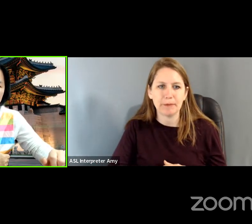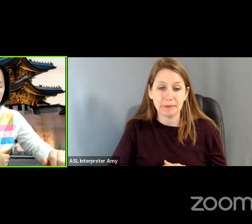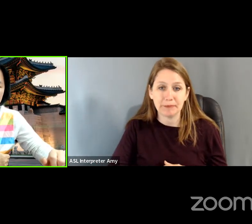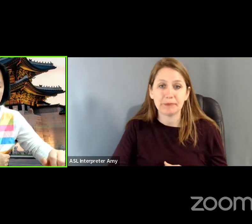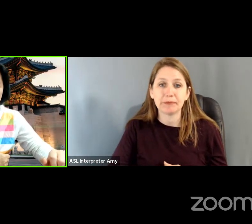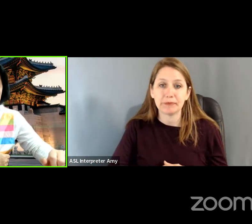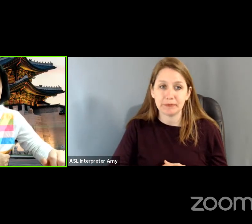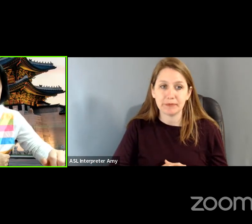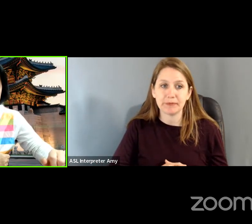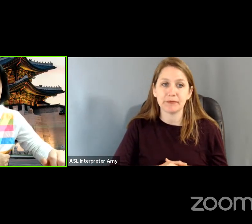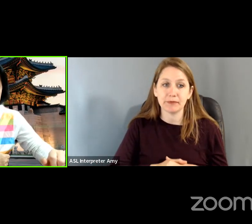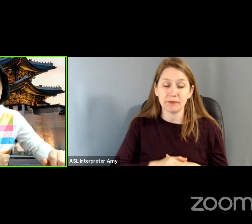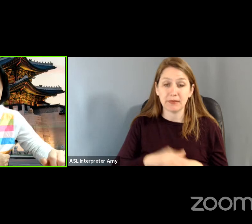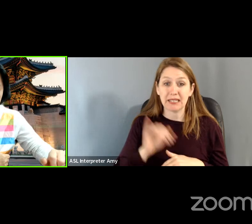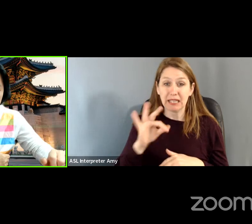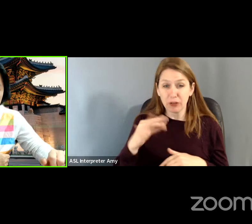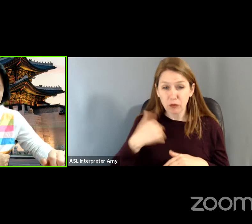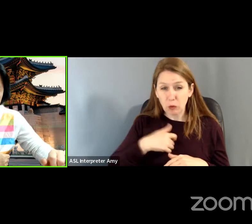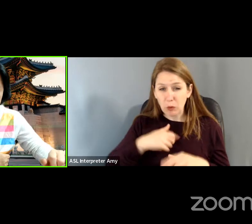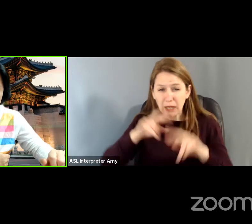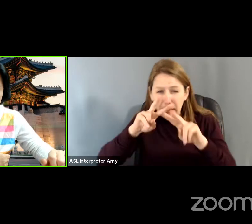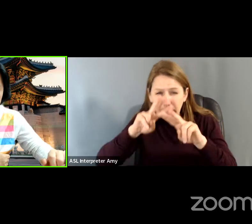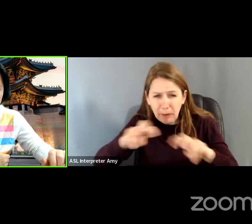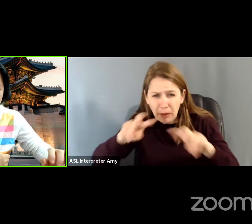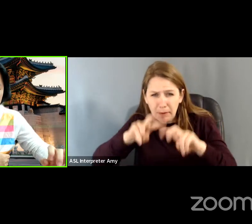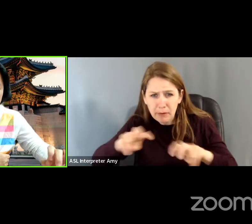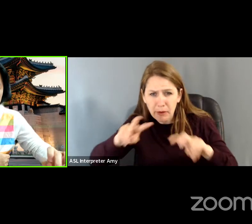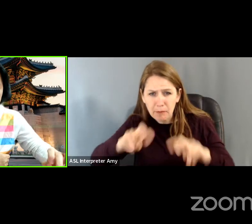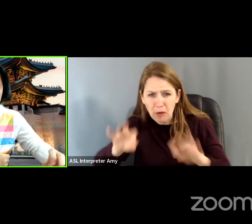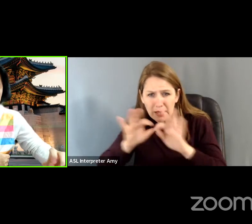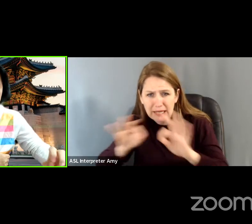by examining its etymology.